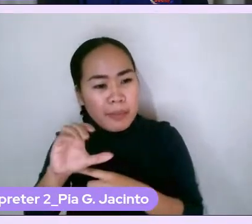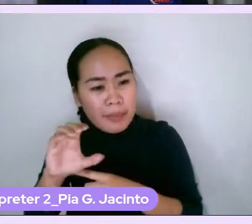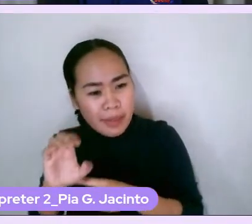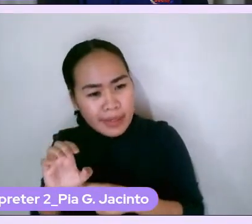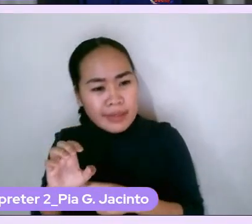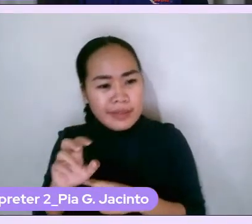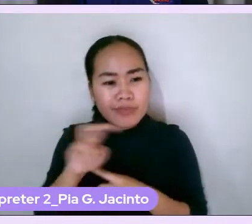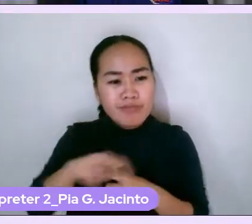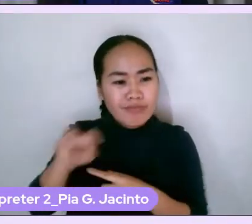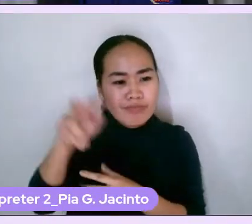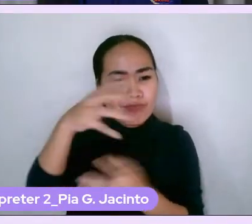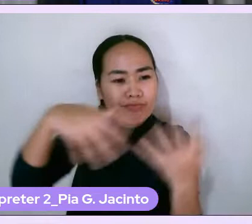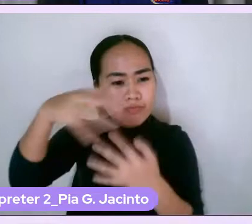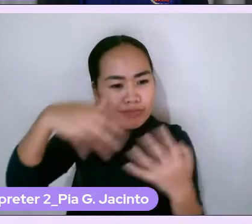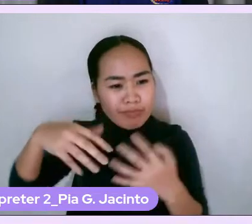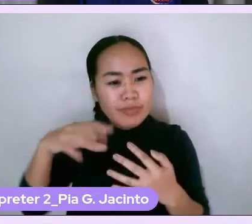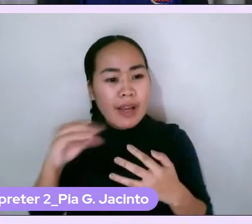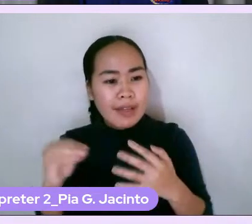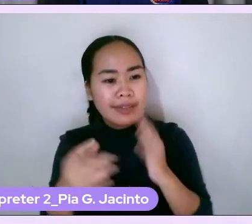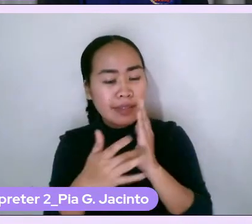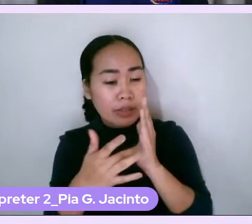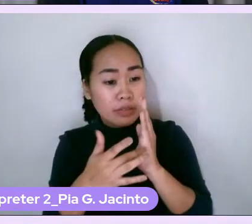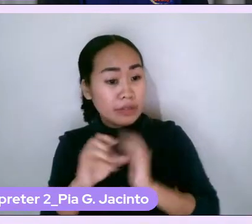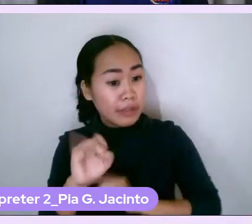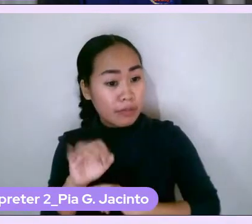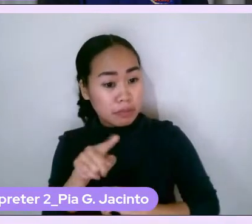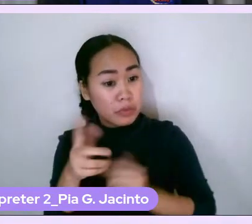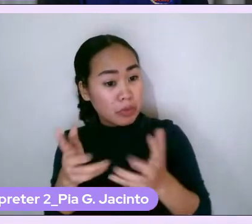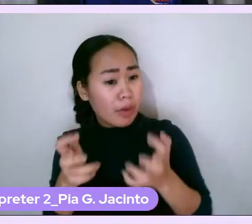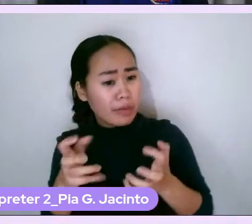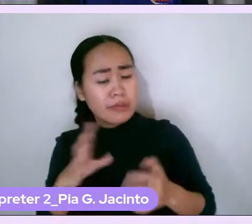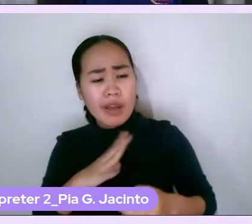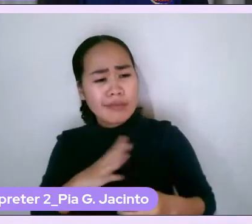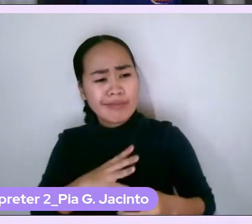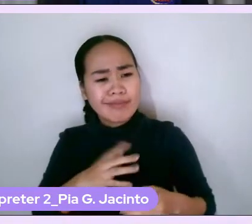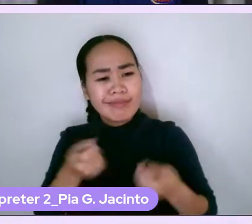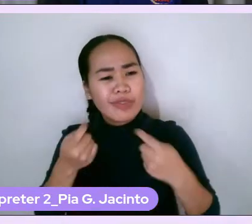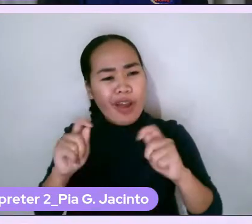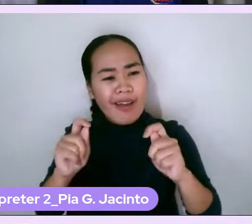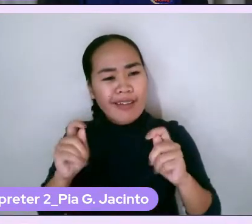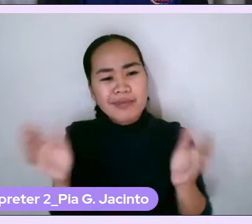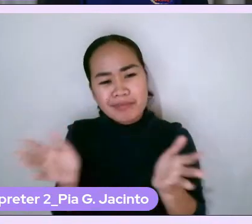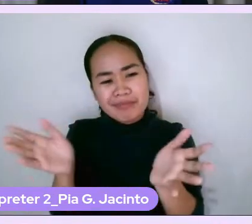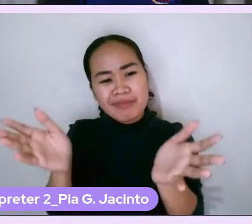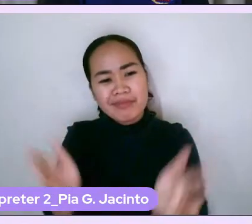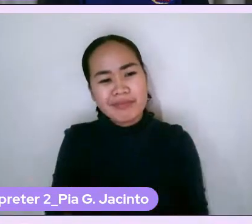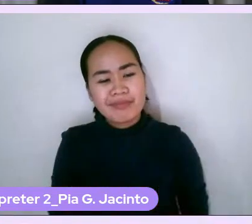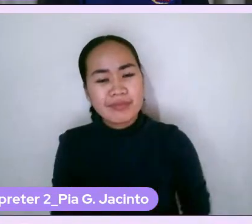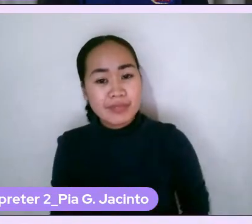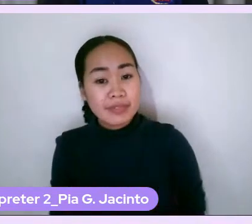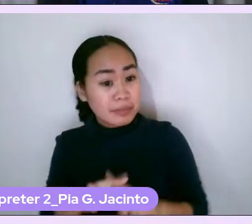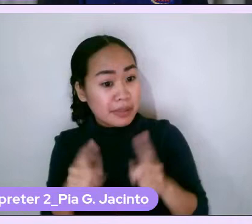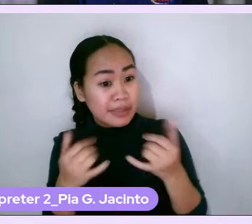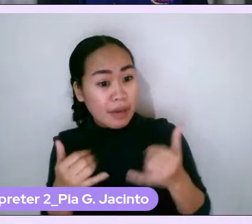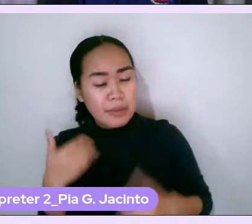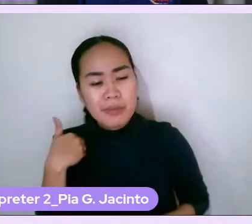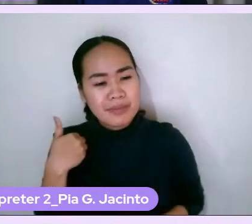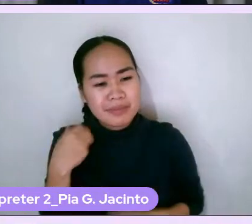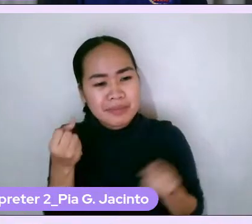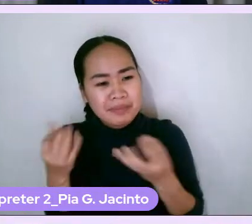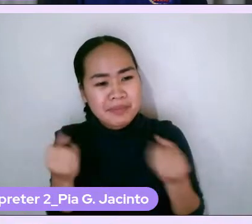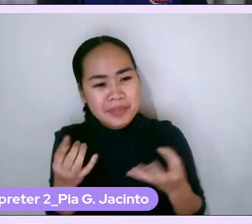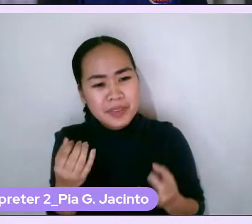related sa space. So, if bet mo yan, try it out. Like, yeah. Pero ngayon, hindi pa masyadong marami.